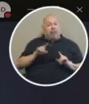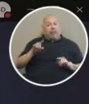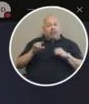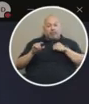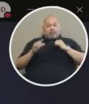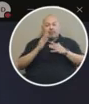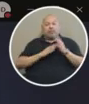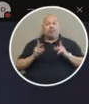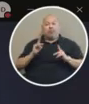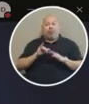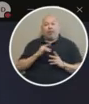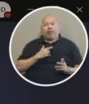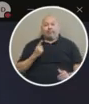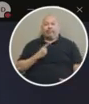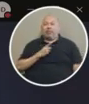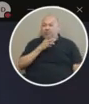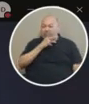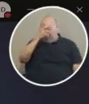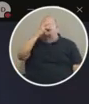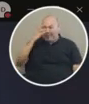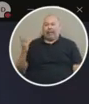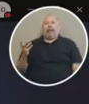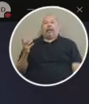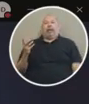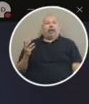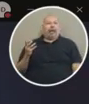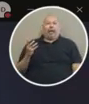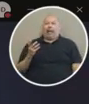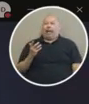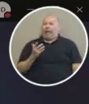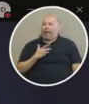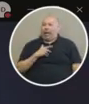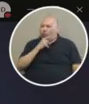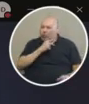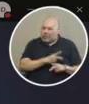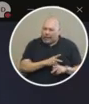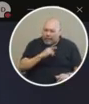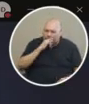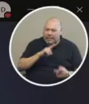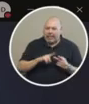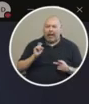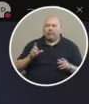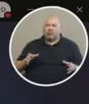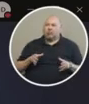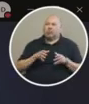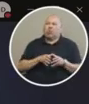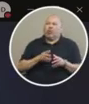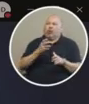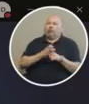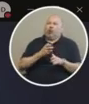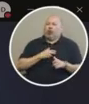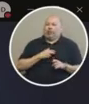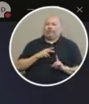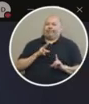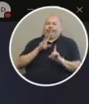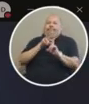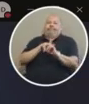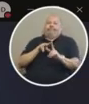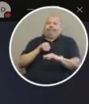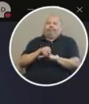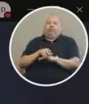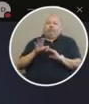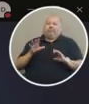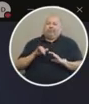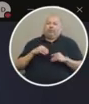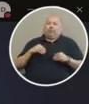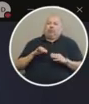there's some people who are single parents, so they have no one else to take care of those kids or something, and so they do have to go. So it's kind of hard to put those limits on the store